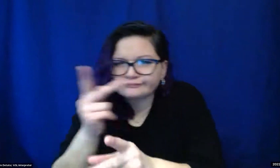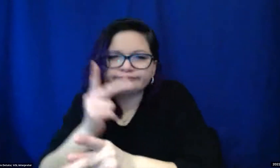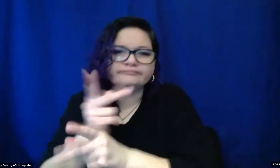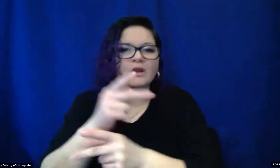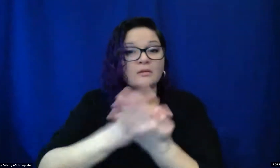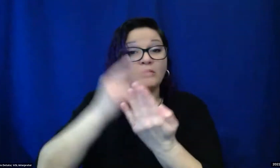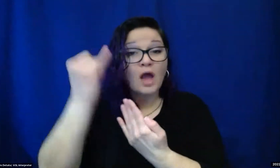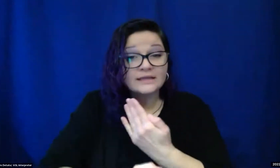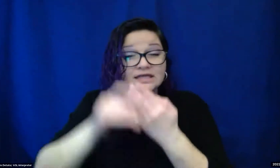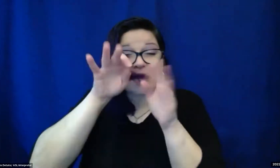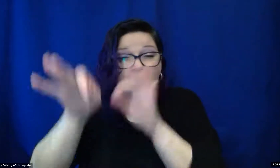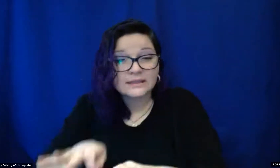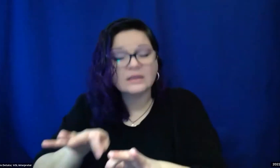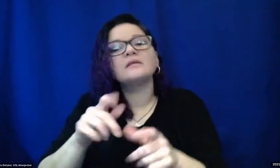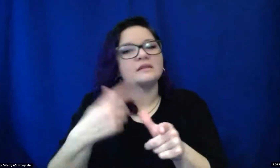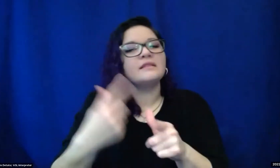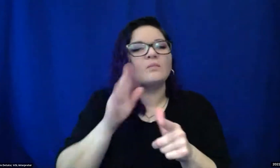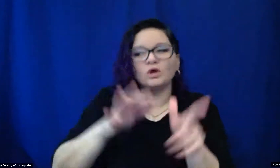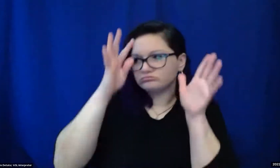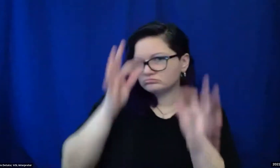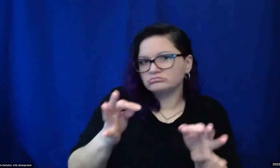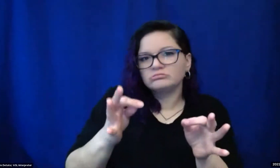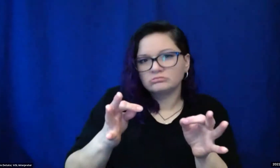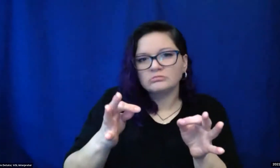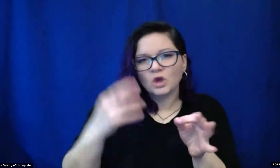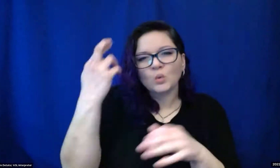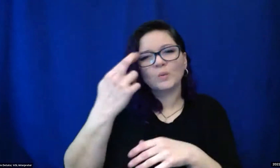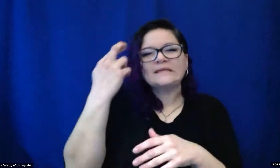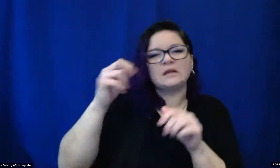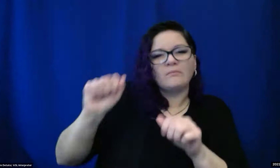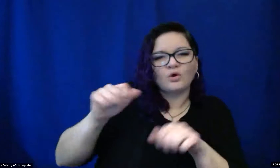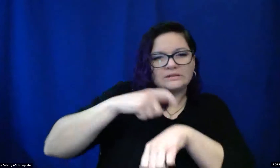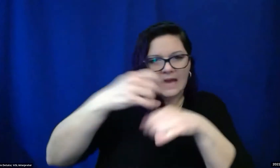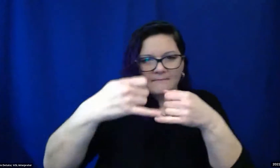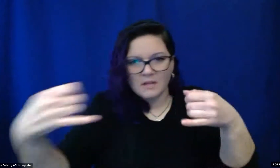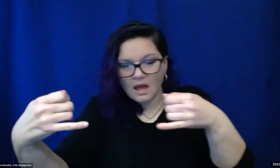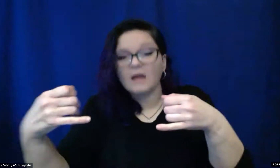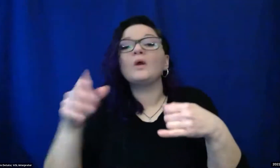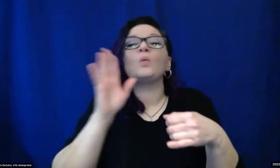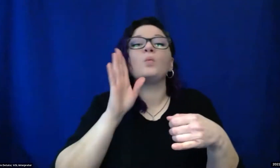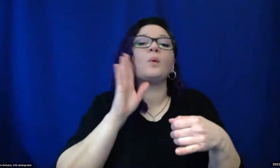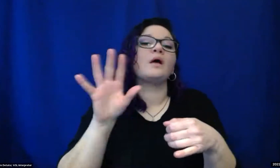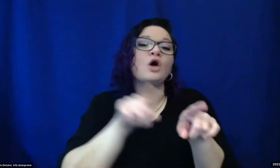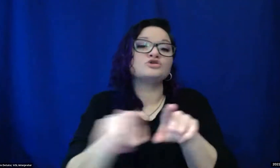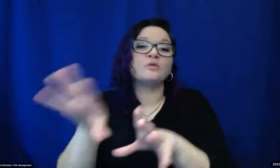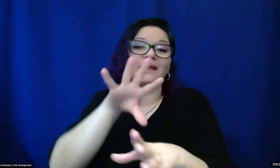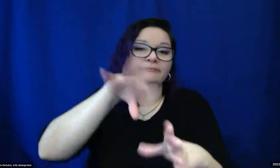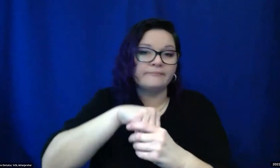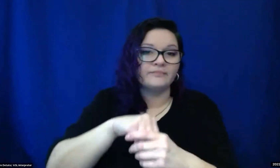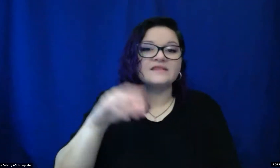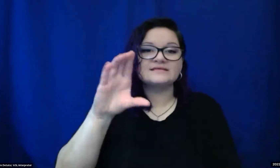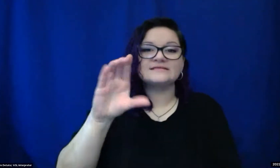point we'll determine what's a reasonable project timeline, which will be reflected in your CFI agreement.